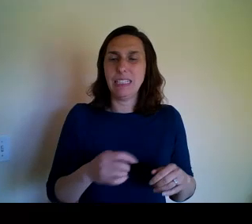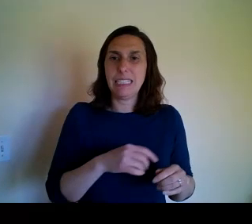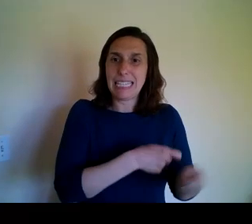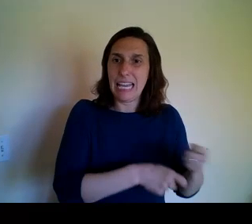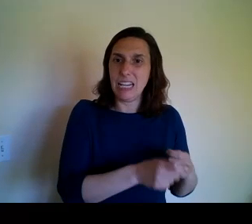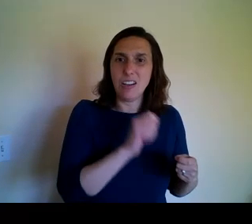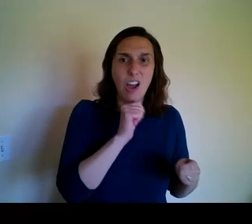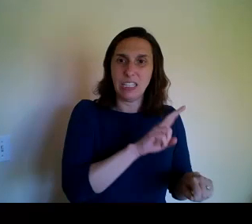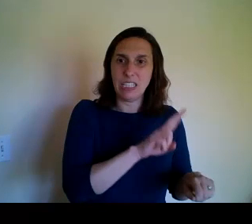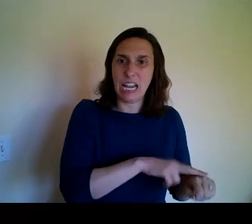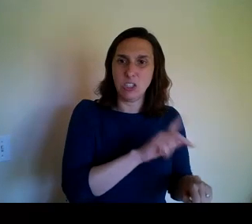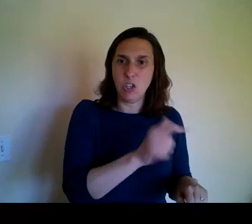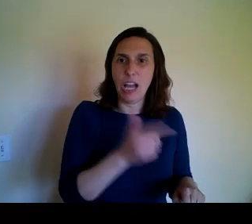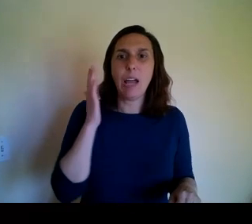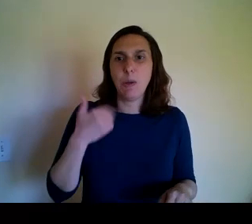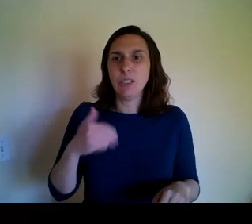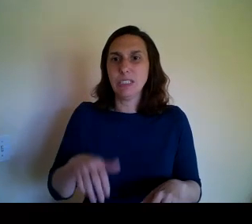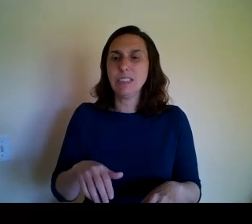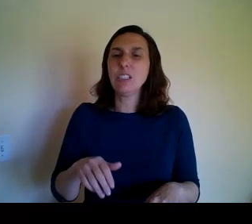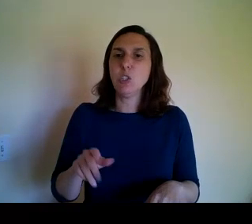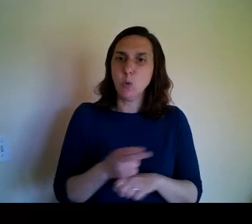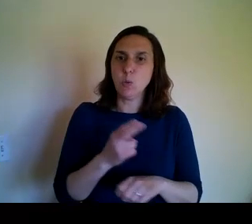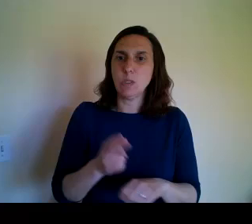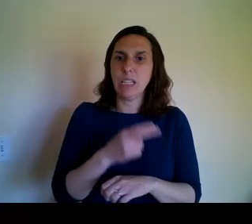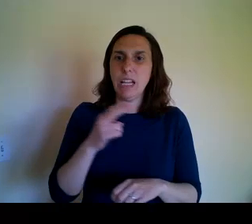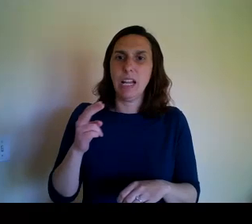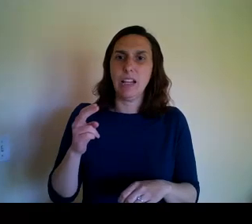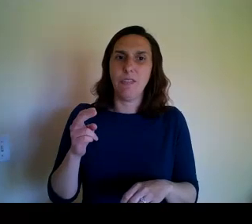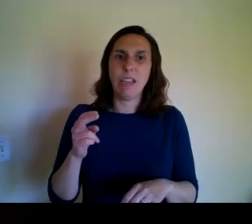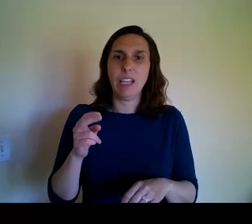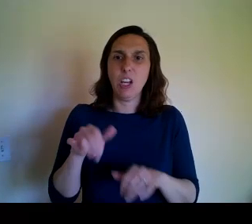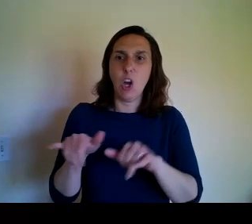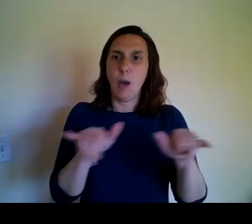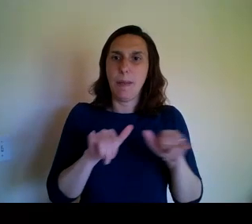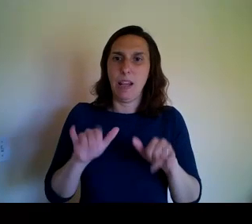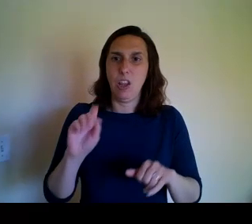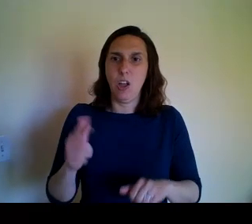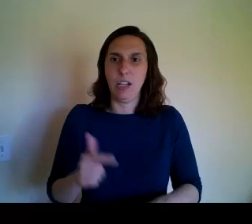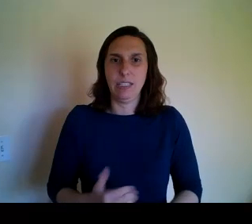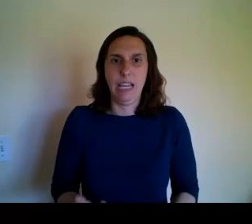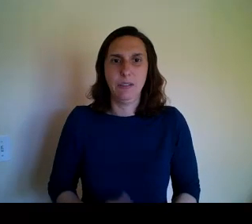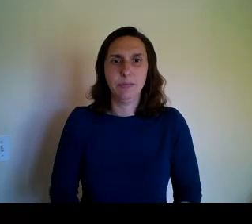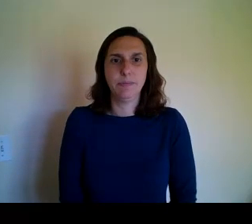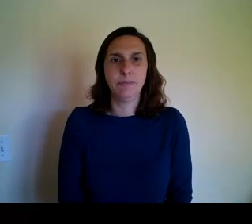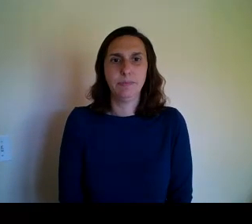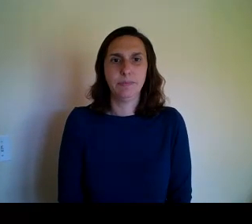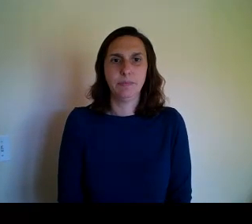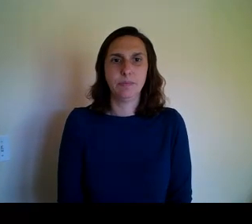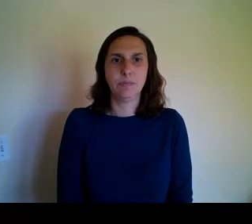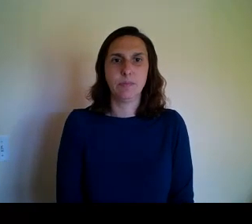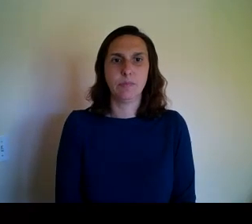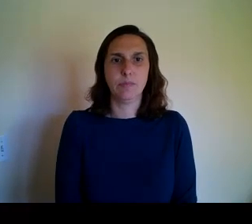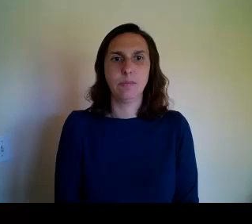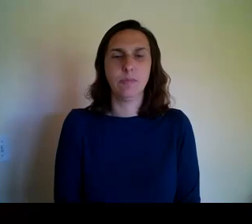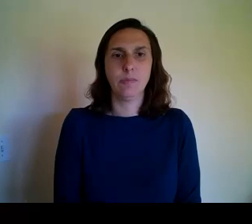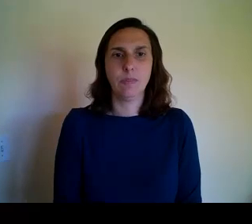just going to say, hey, I'm going to take log base 10 of b to the y to this side, and